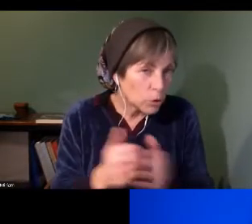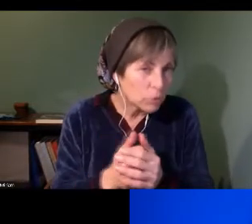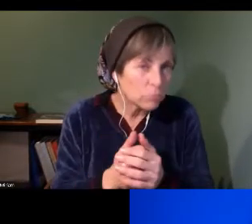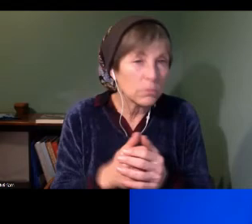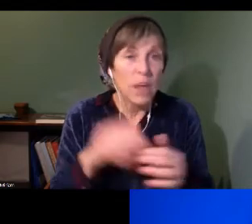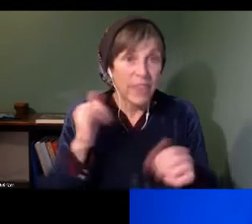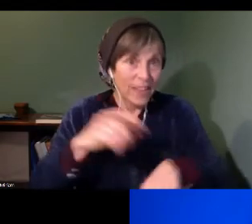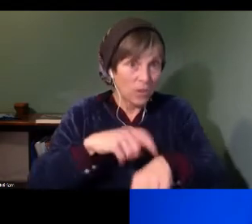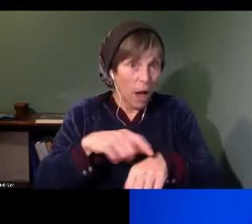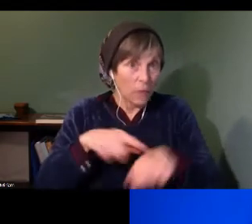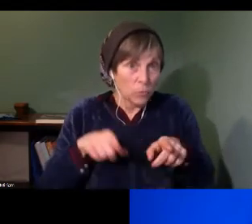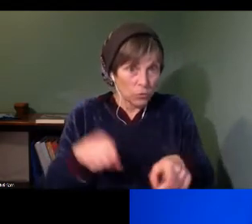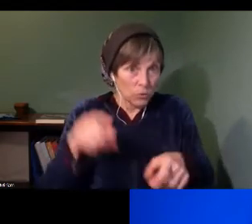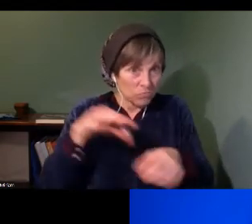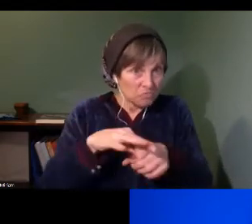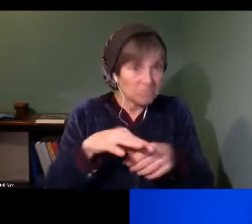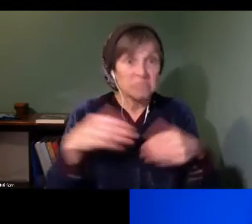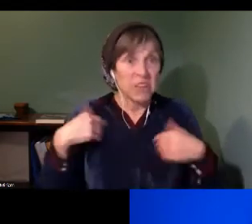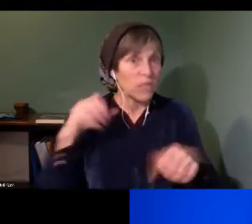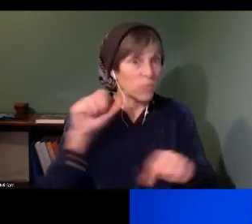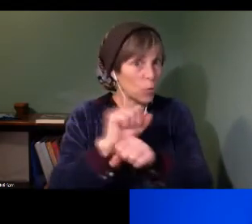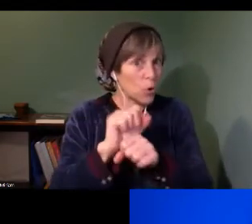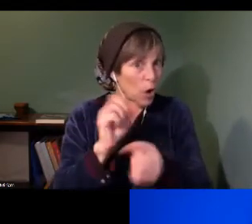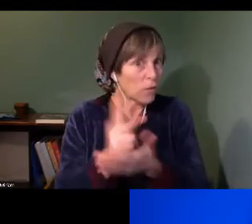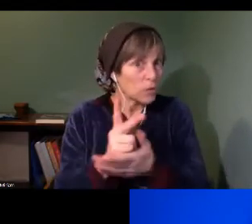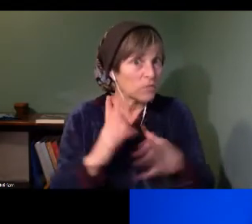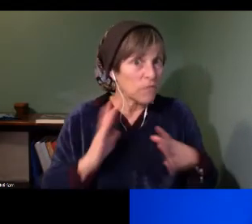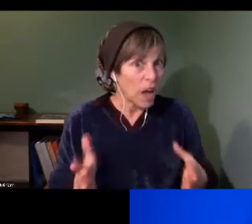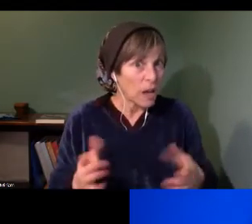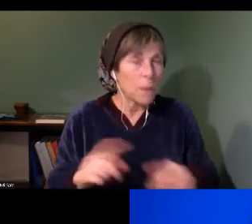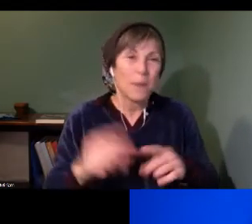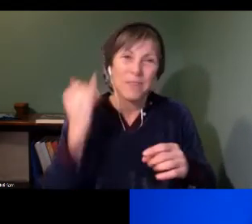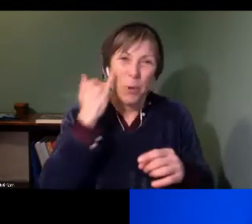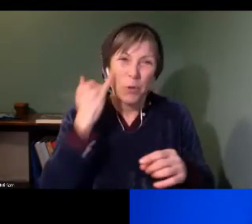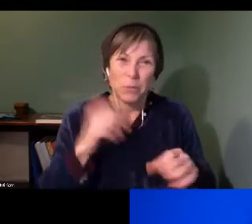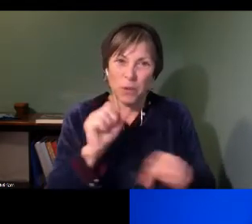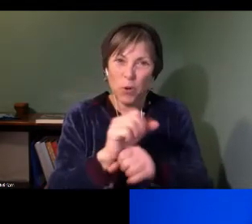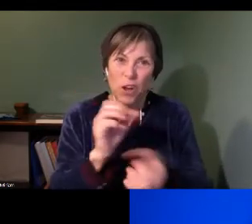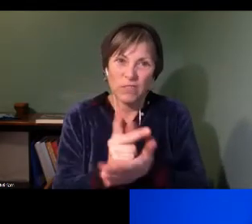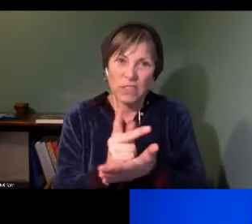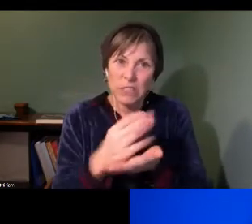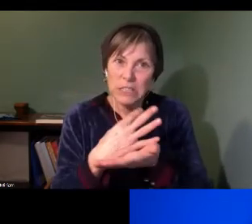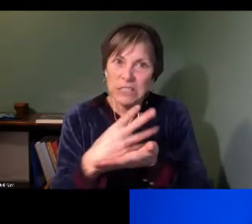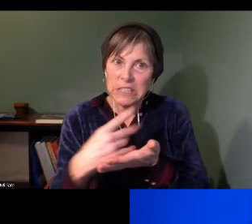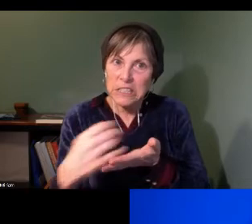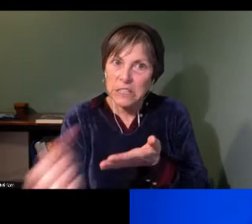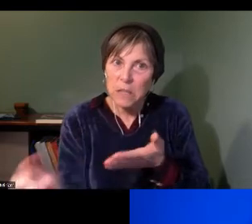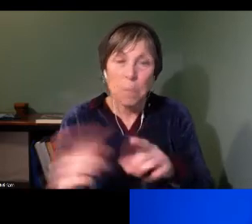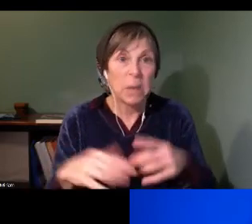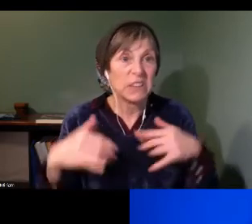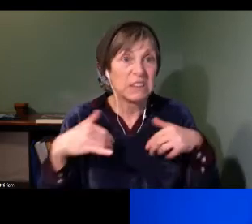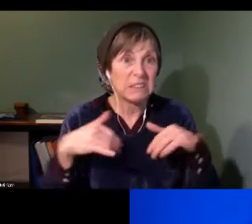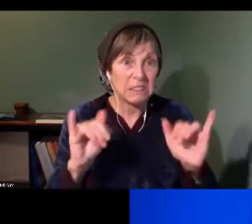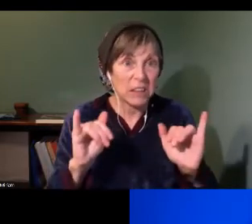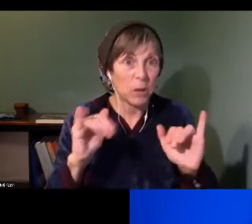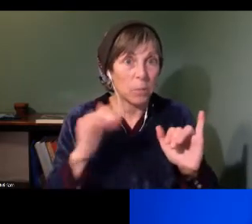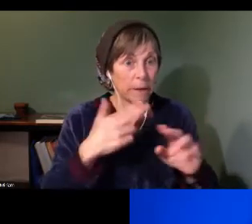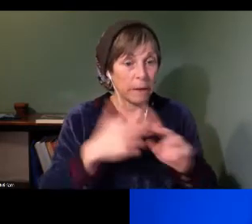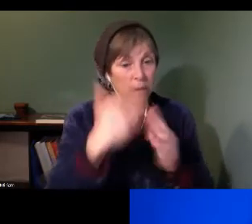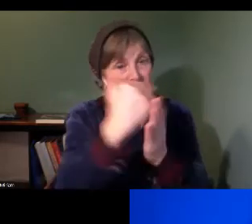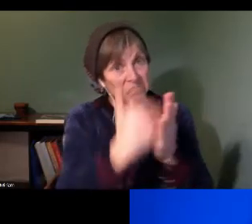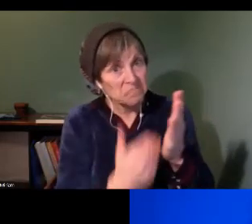I have uh work authorization if that work authorization expires and I continue debate on the roles